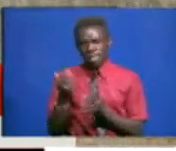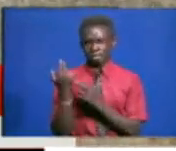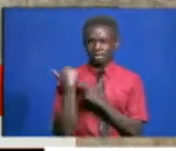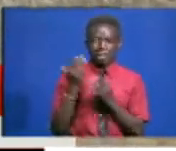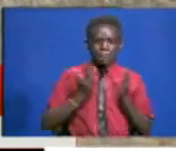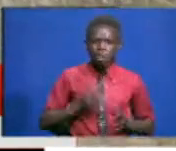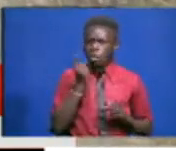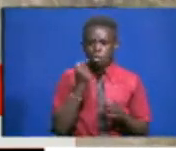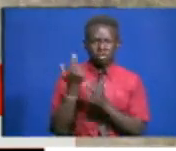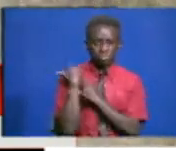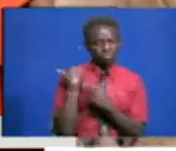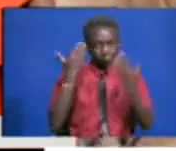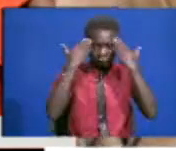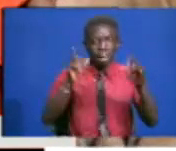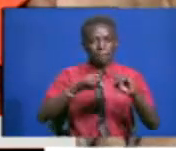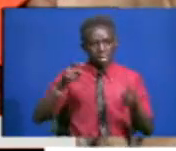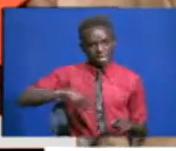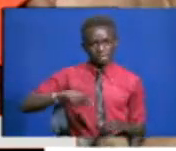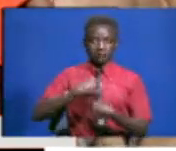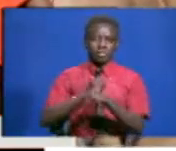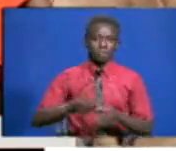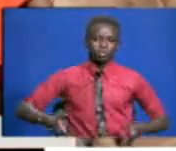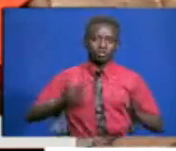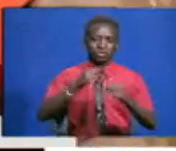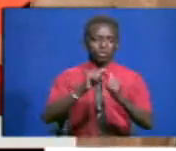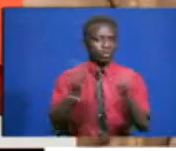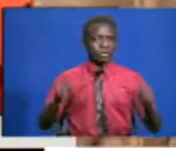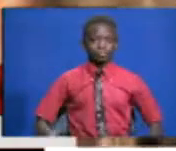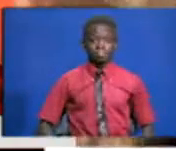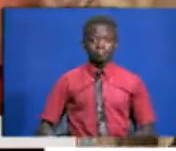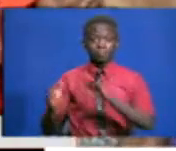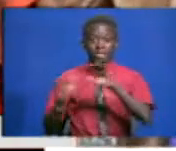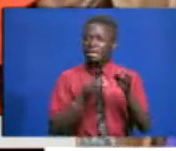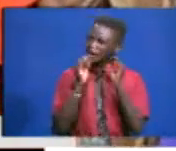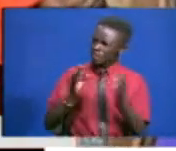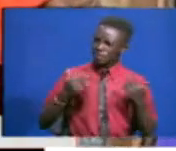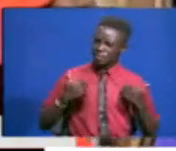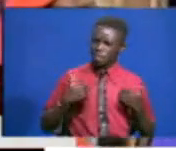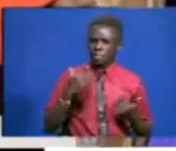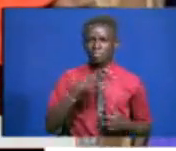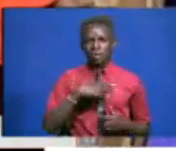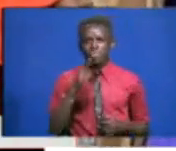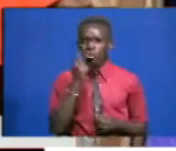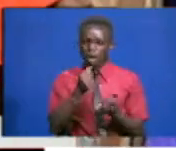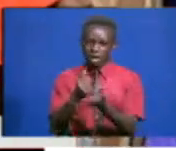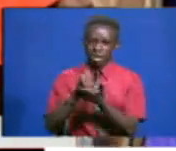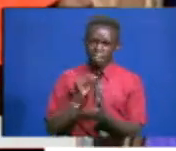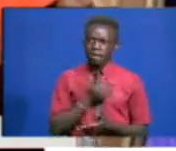it is in a good condition. Na hata kama kuna wenye wanaweza kutusaidia, tunasikia inataka kuwekwa